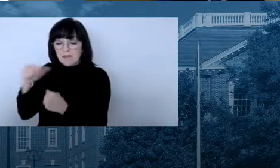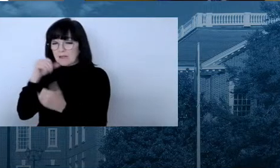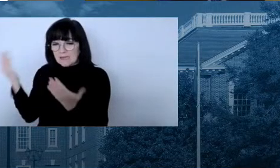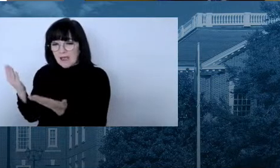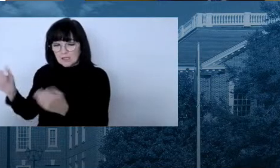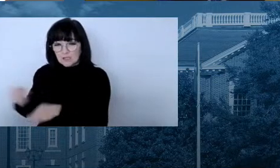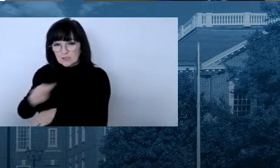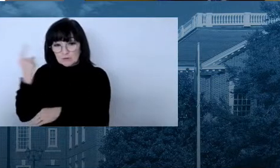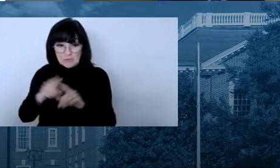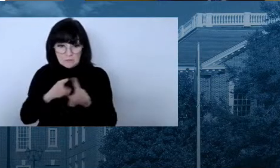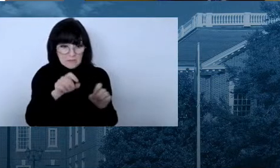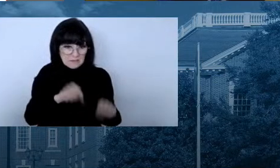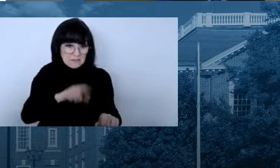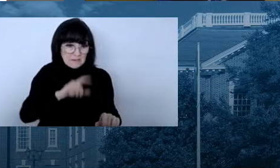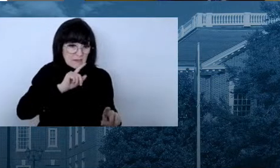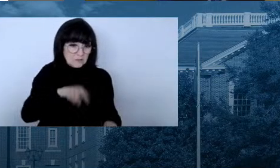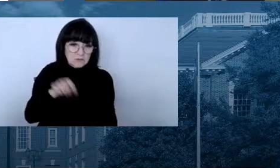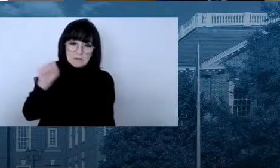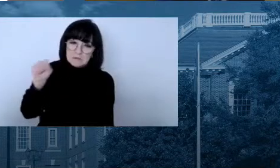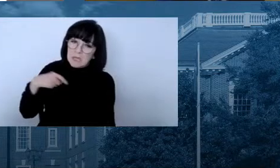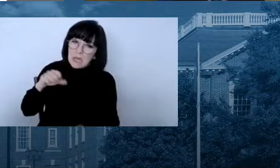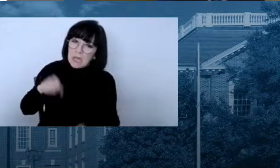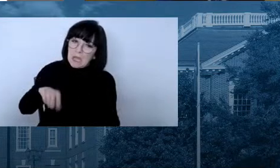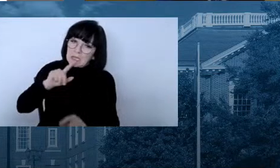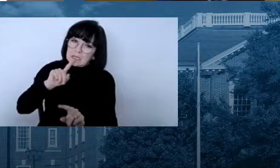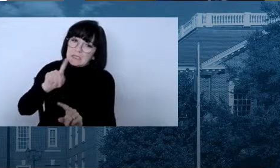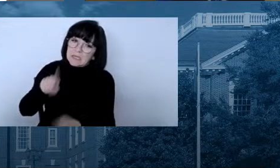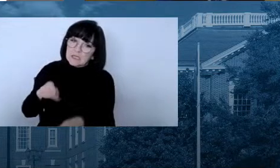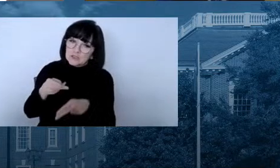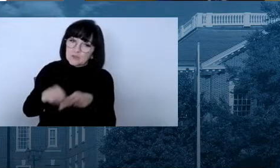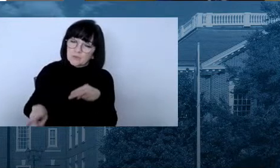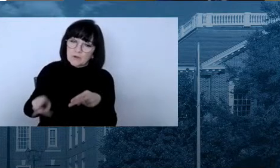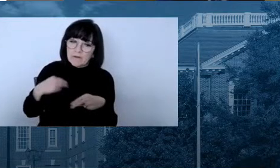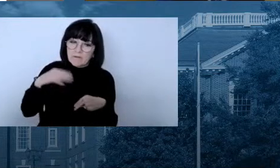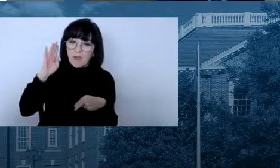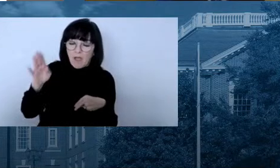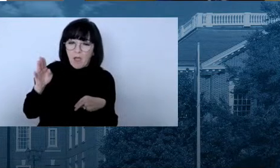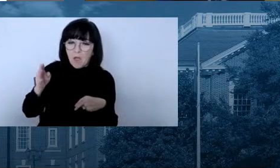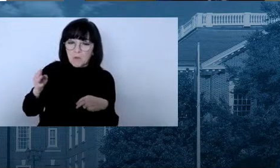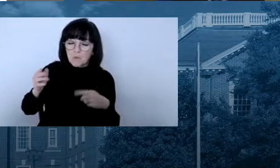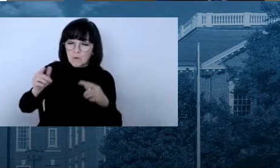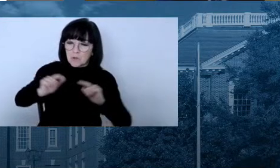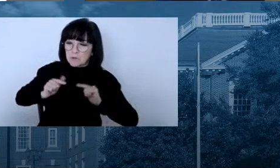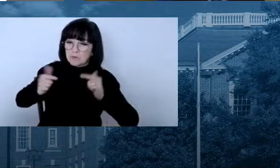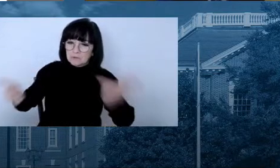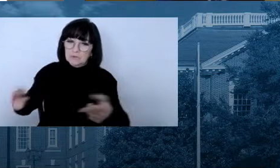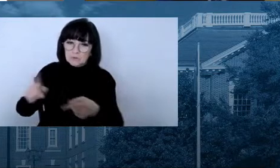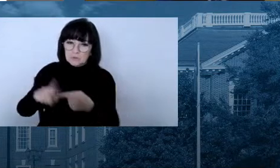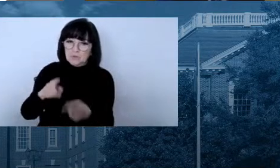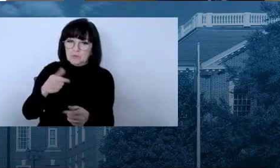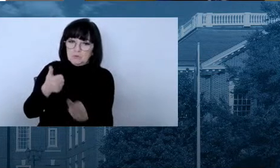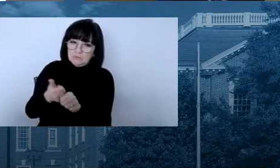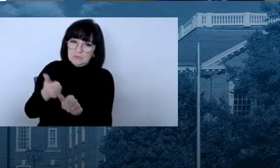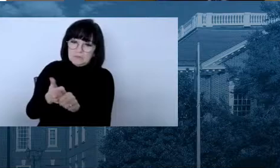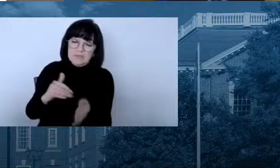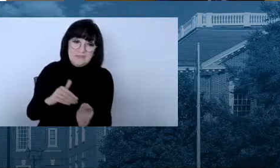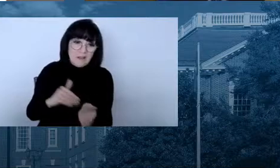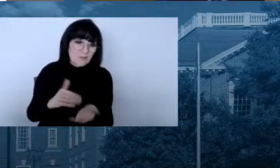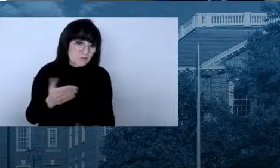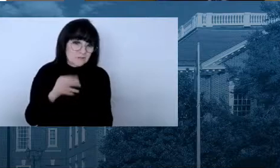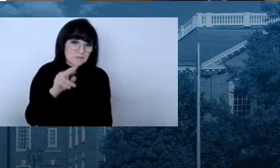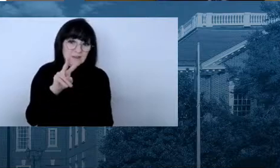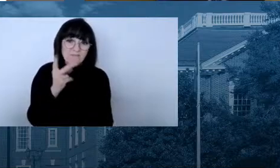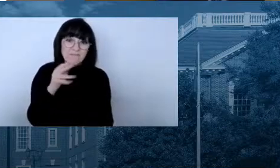there. Yeah, I'll answer briefly and then pass it off to clinical leaders. But I mean, this is what viruses do. They mutate, and they